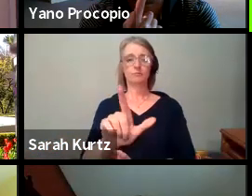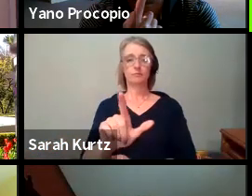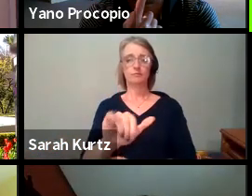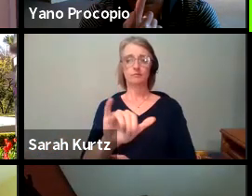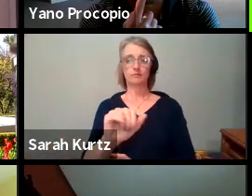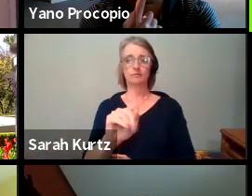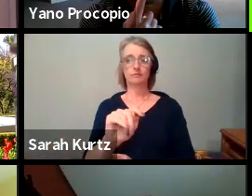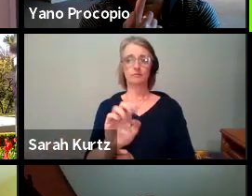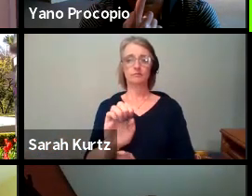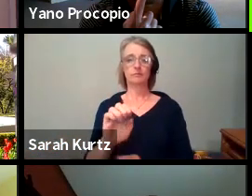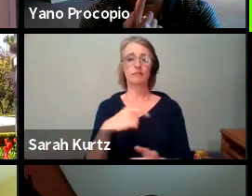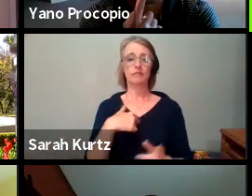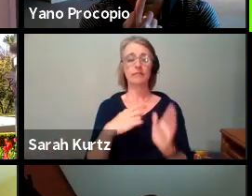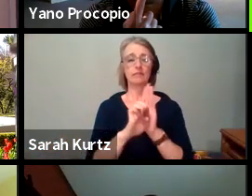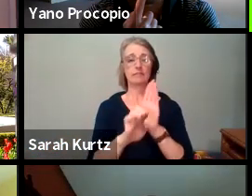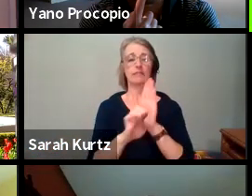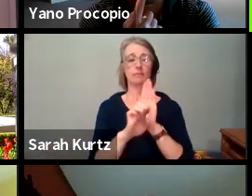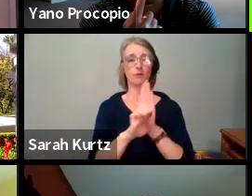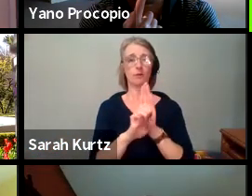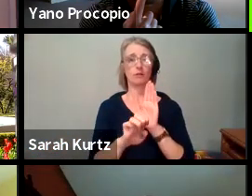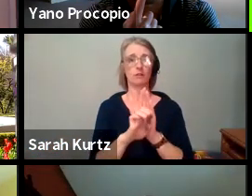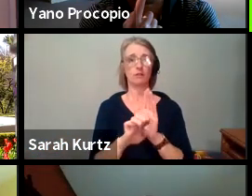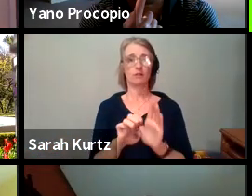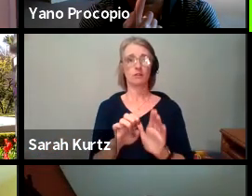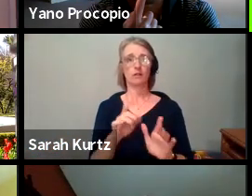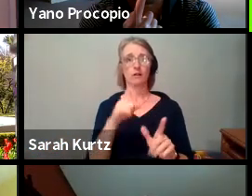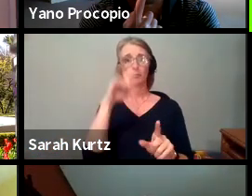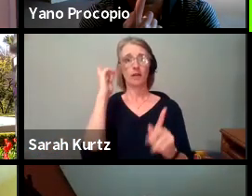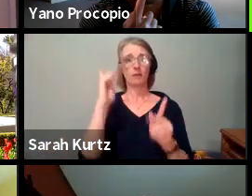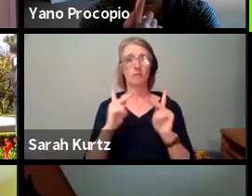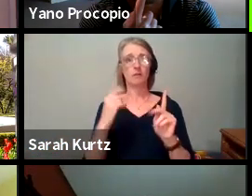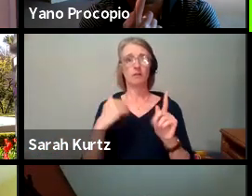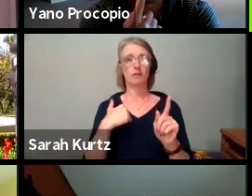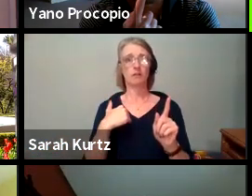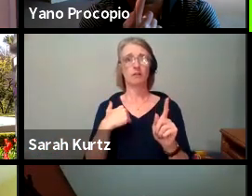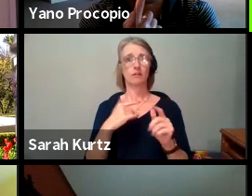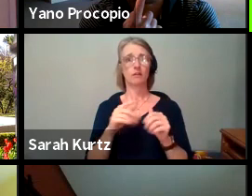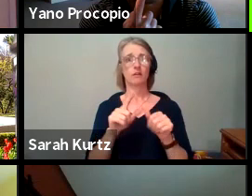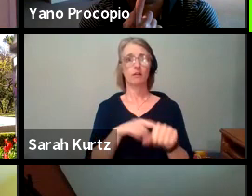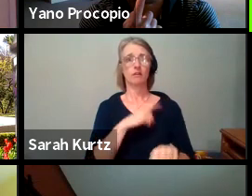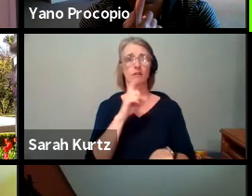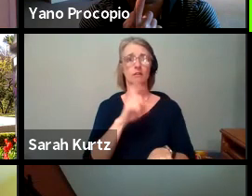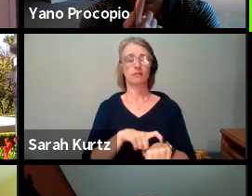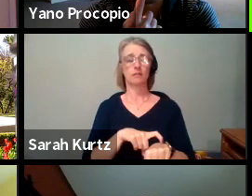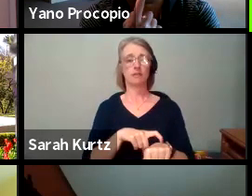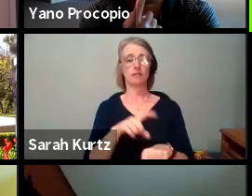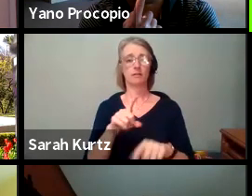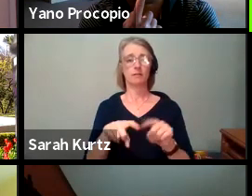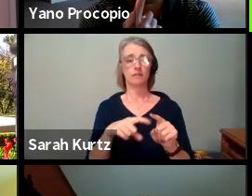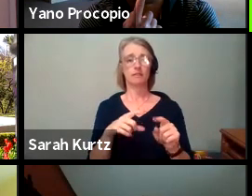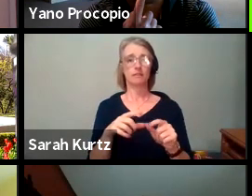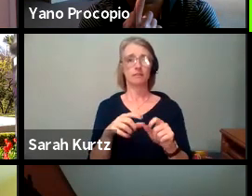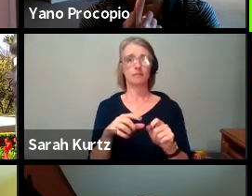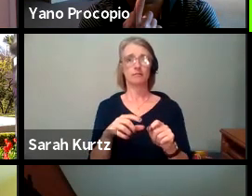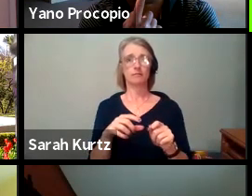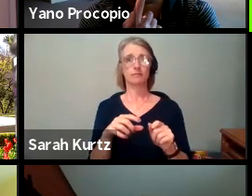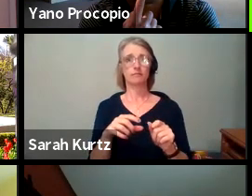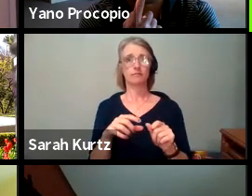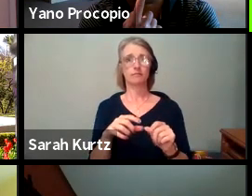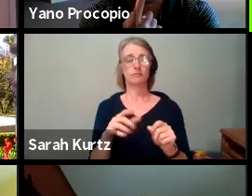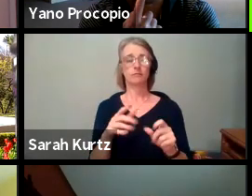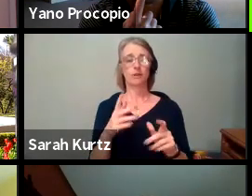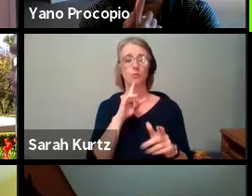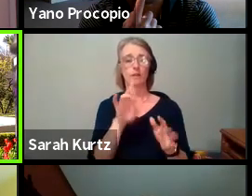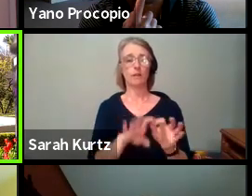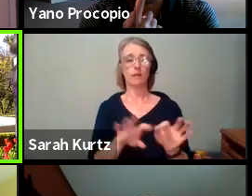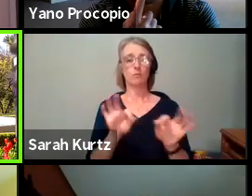example of this, like one thing that Black people have been doing a very long time, because you just spoke about that, and that's a really important